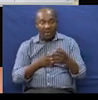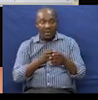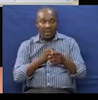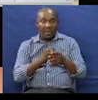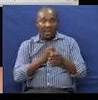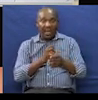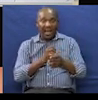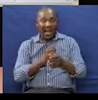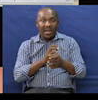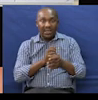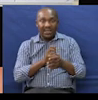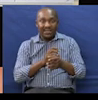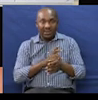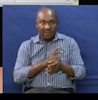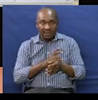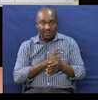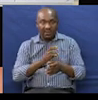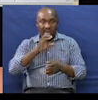characteristics